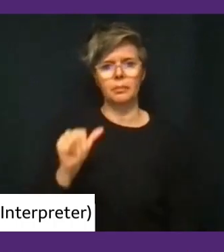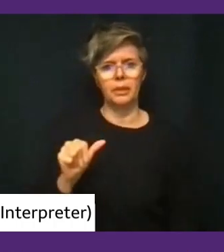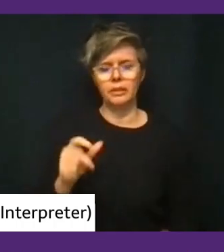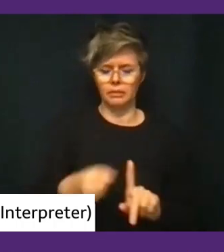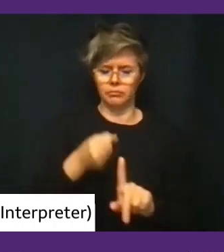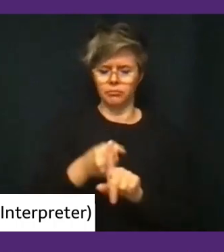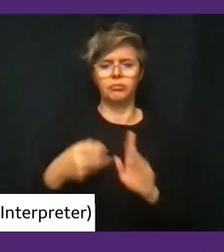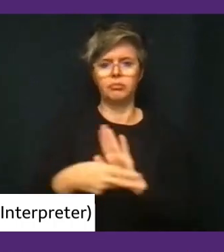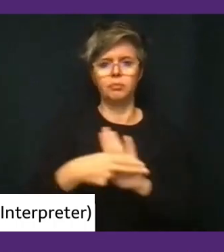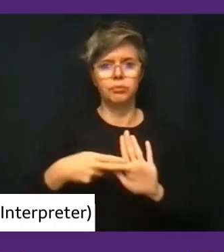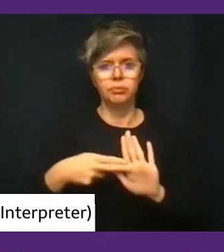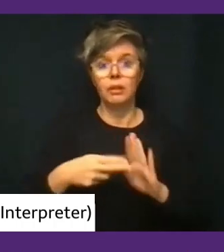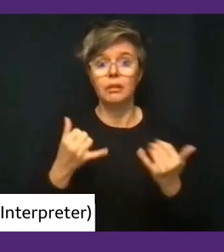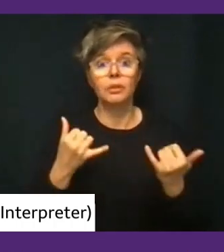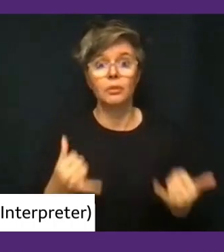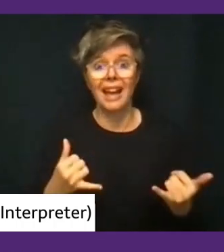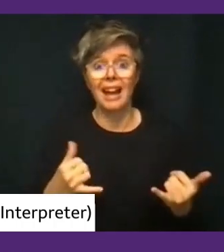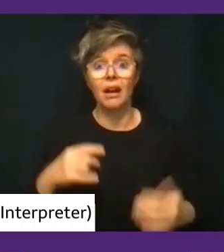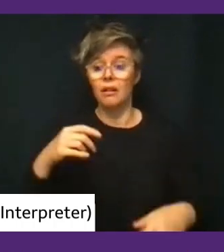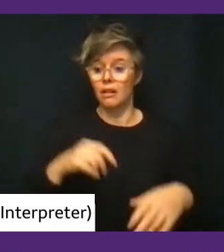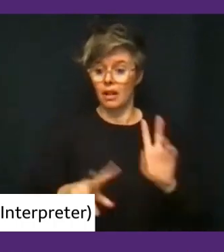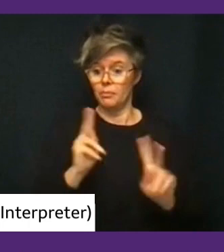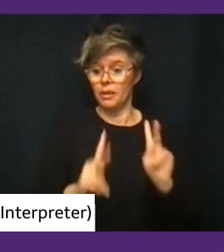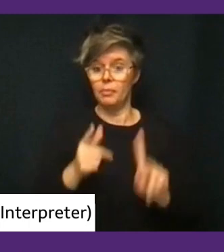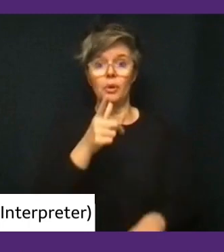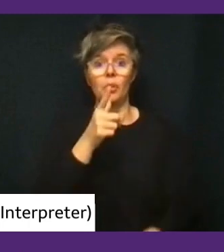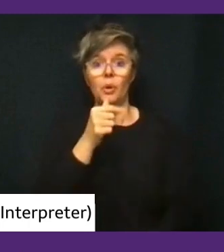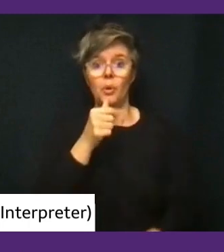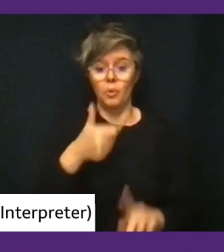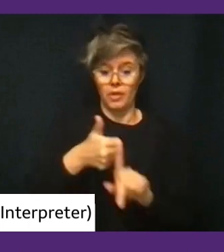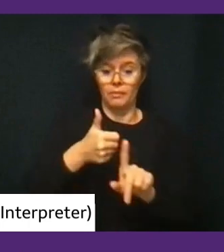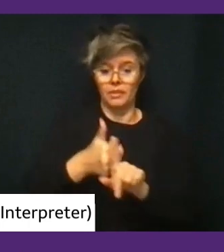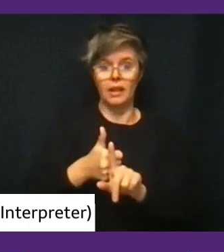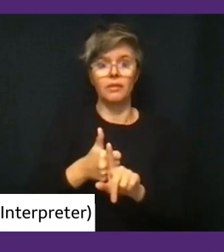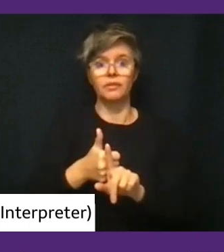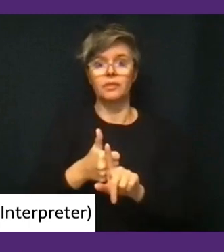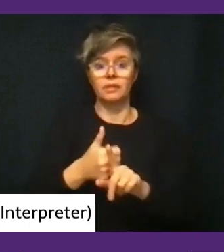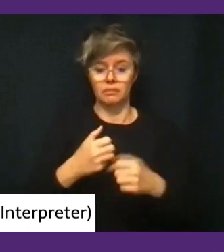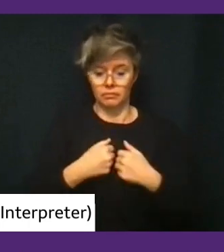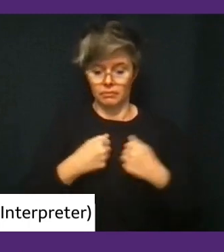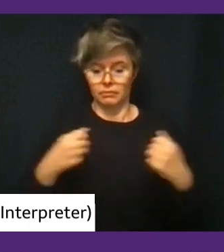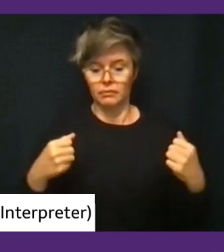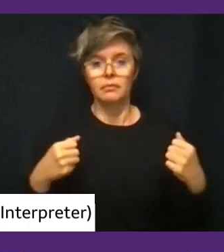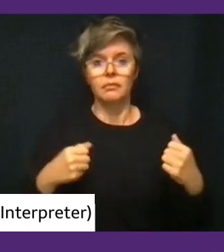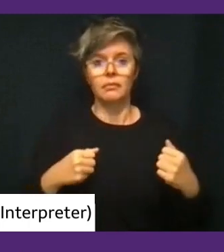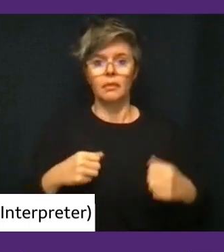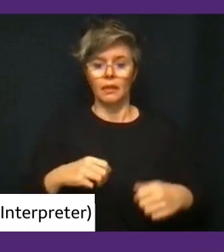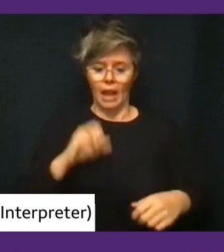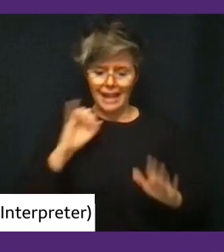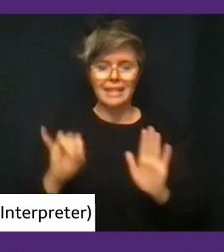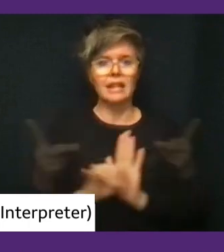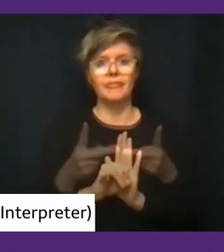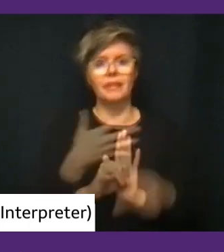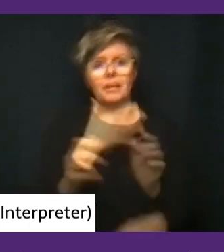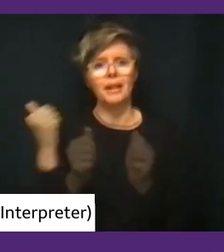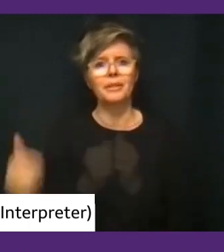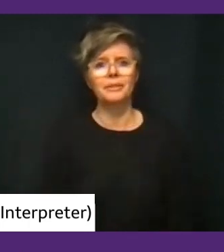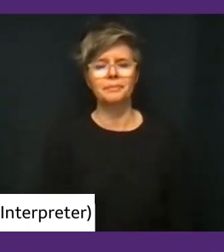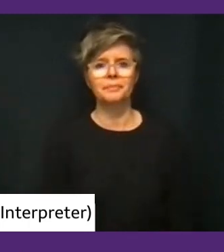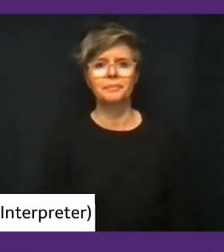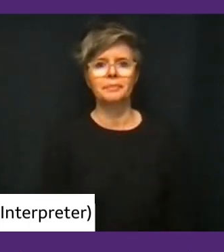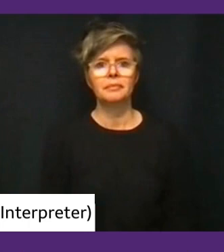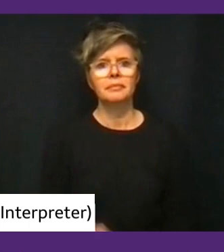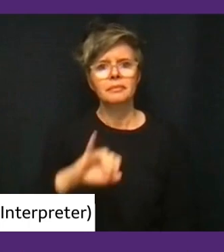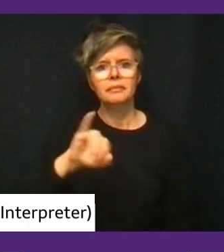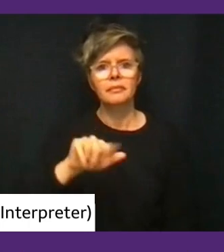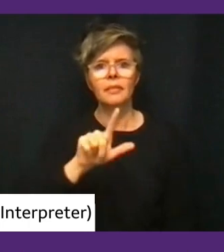in individuals who probably self-identify as having a disability has grown so much over the last couple of years. Jenny, I